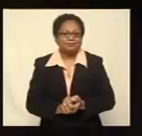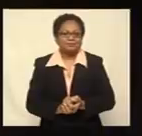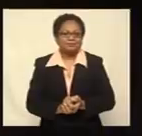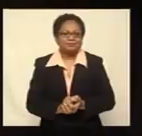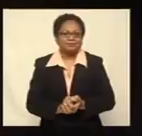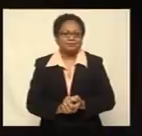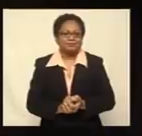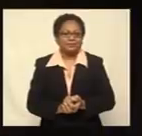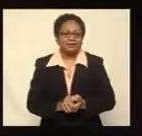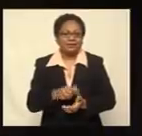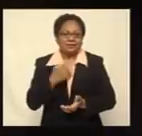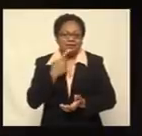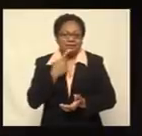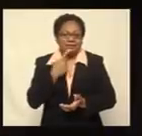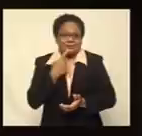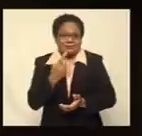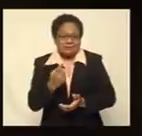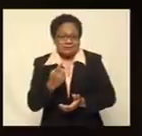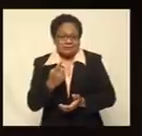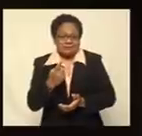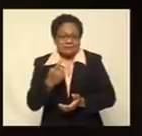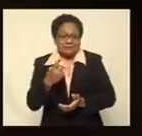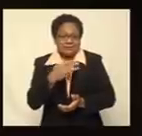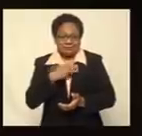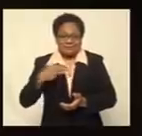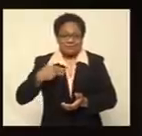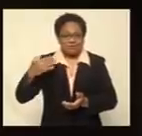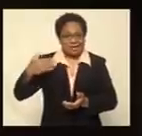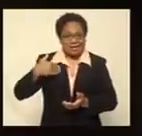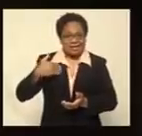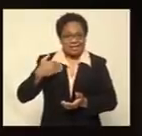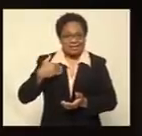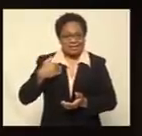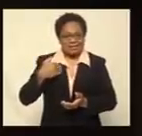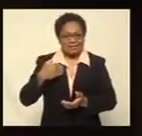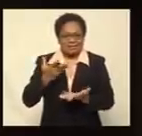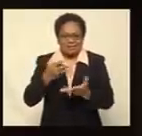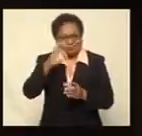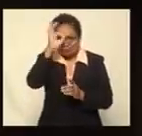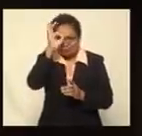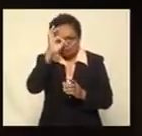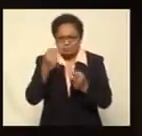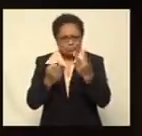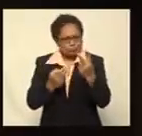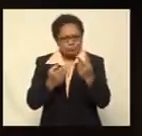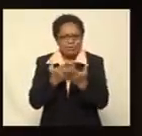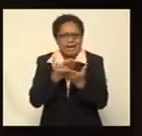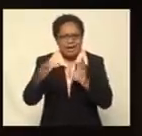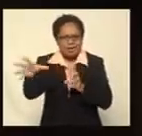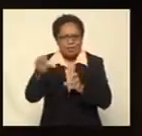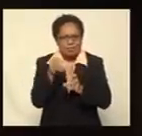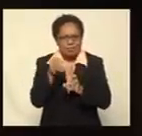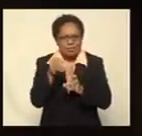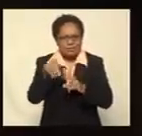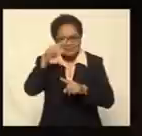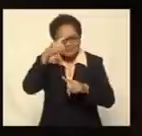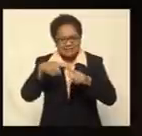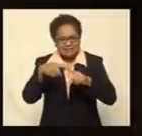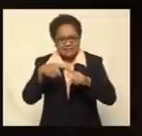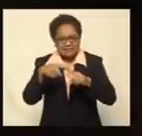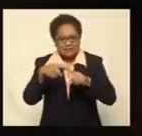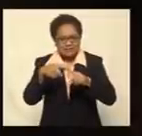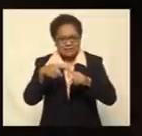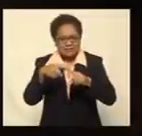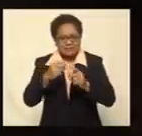Edwin, although the Health Ministry has not yet identified the origins of how these 2 doctors contracted the virus, they